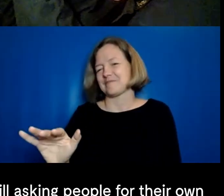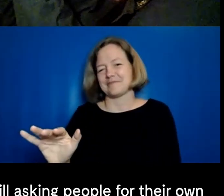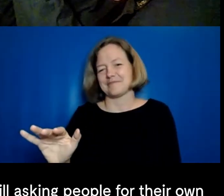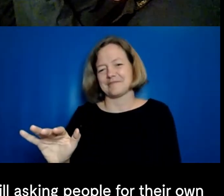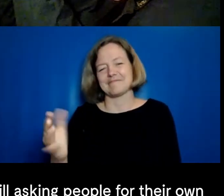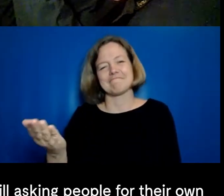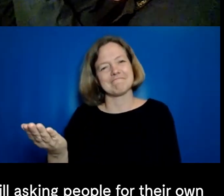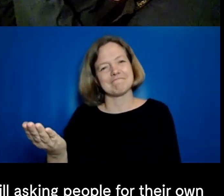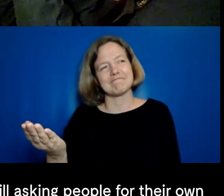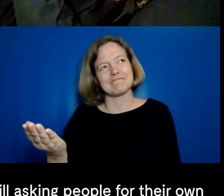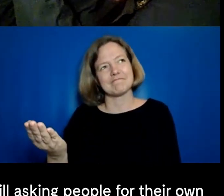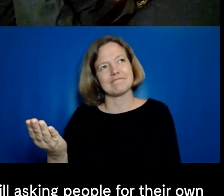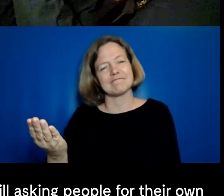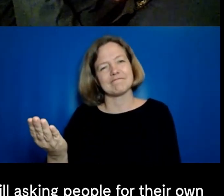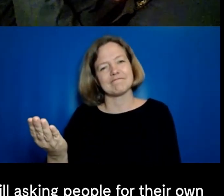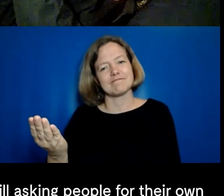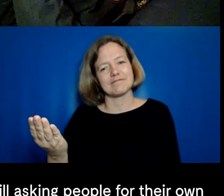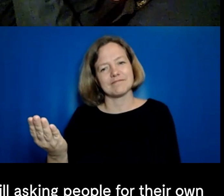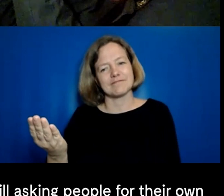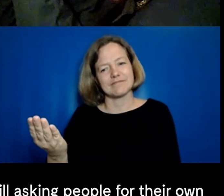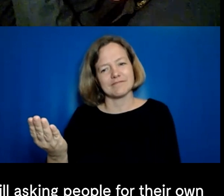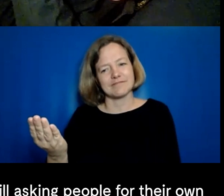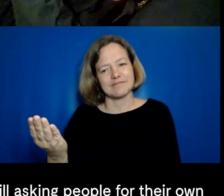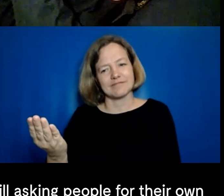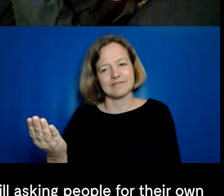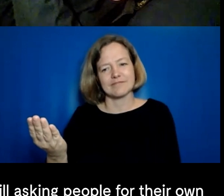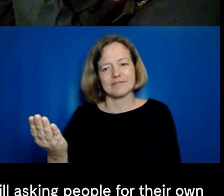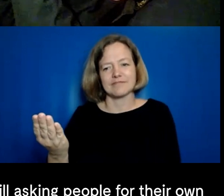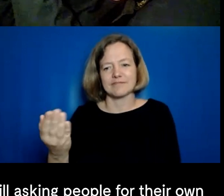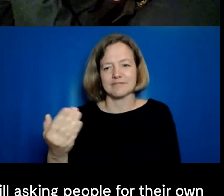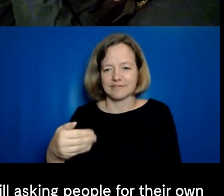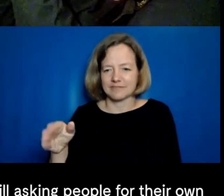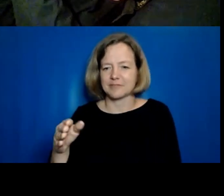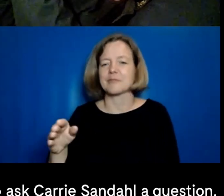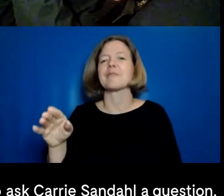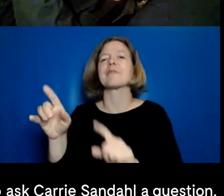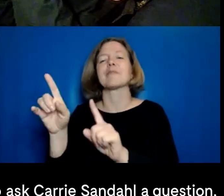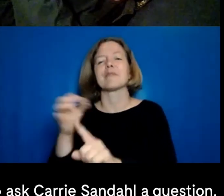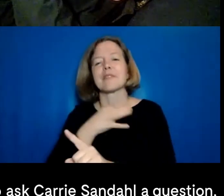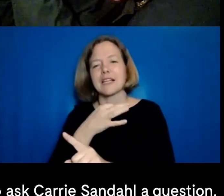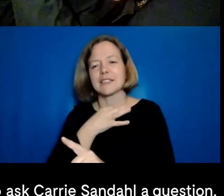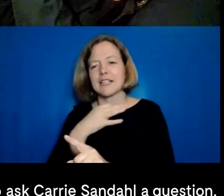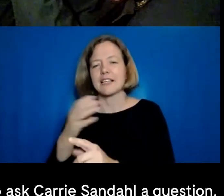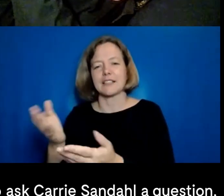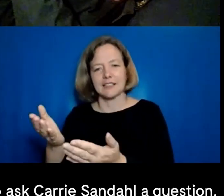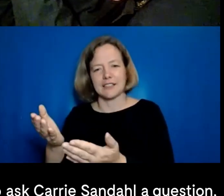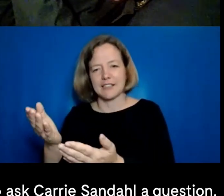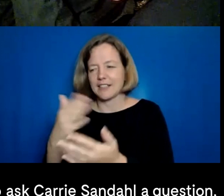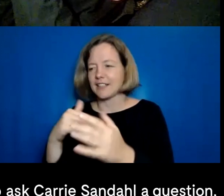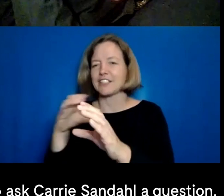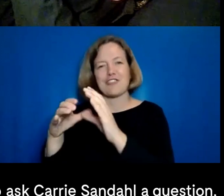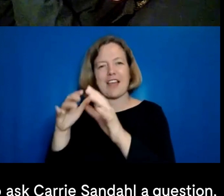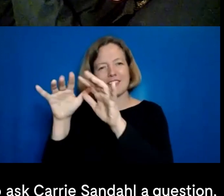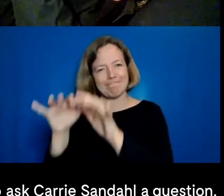asking people for their own thoughts or also their own question. I mean, this is the perfect space